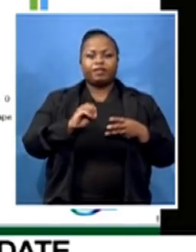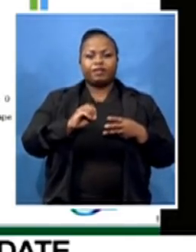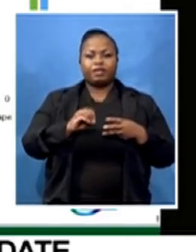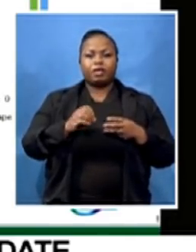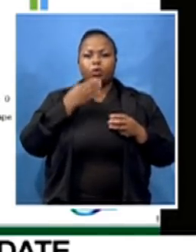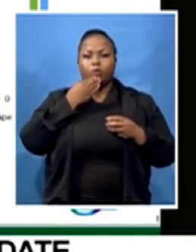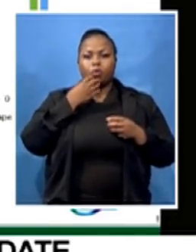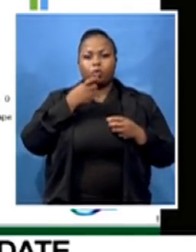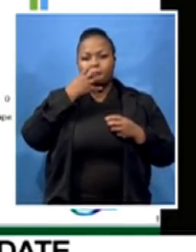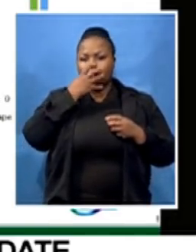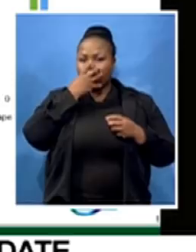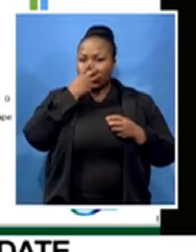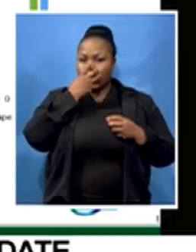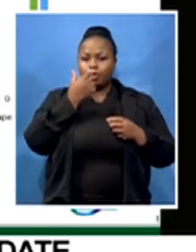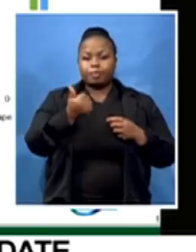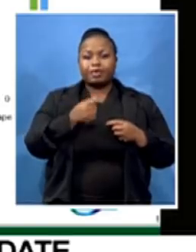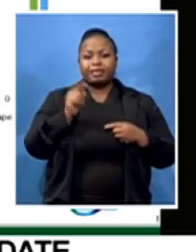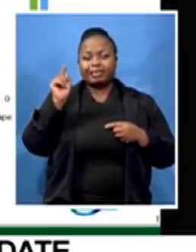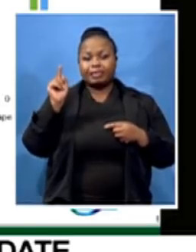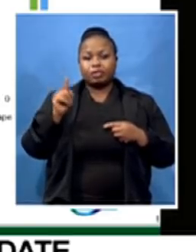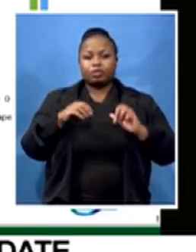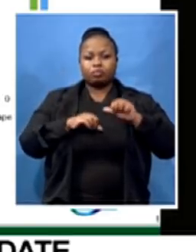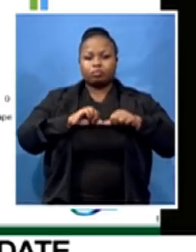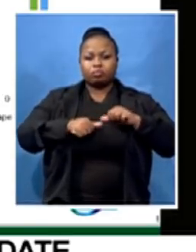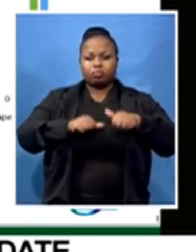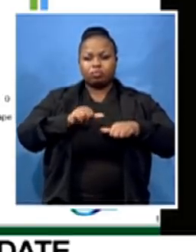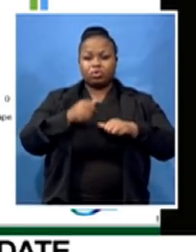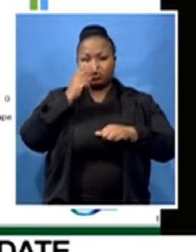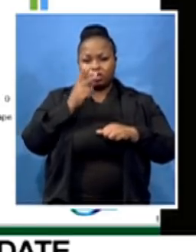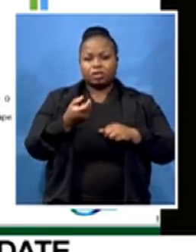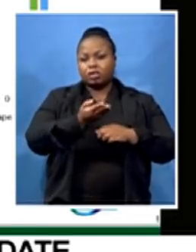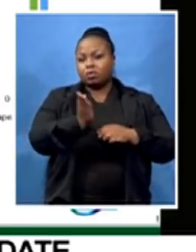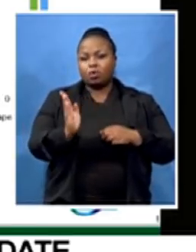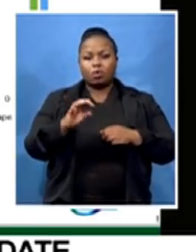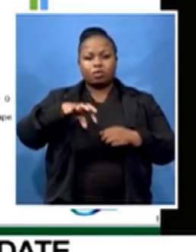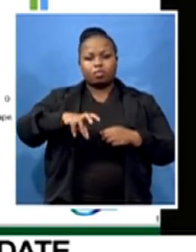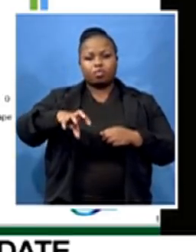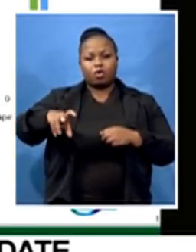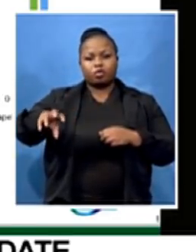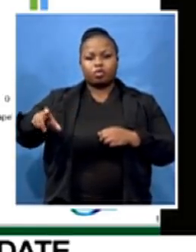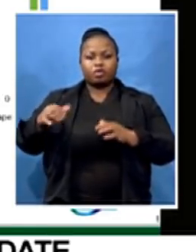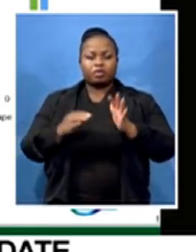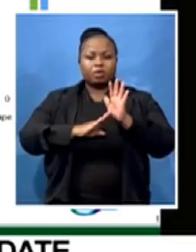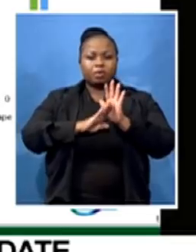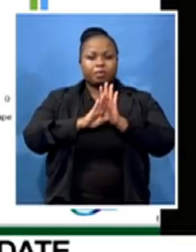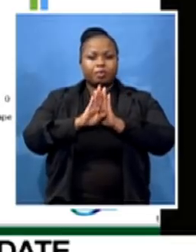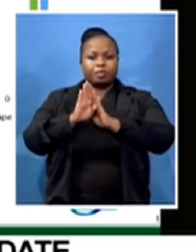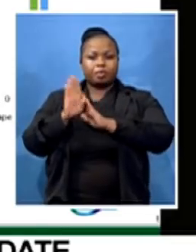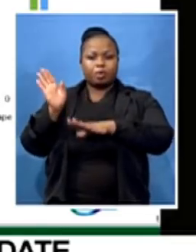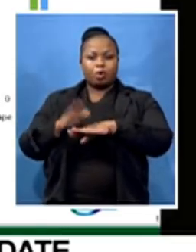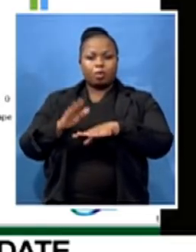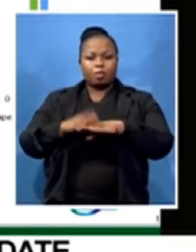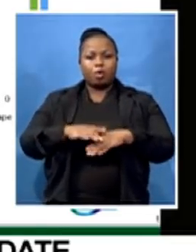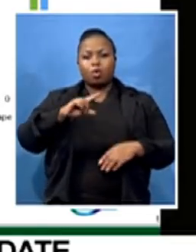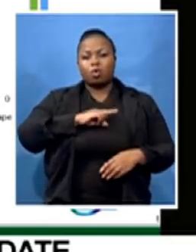you're going to see in all the provinces as the numbers increasing, because everyone is going to end up getting to